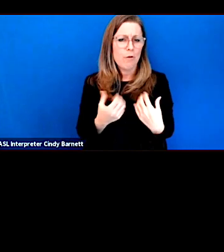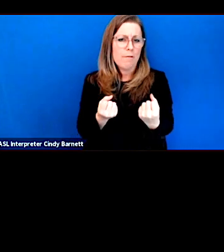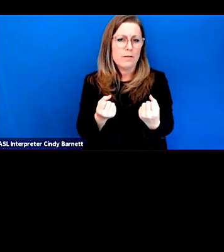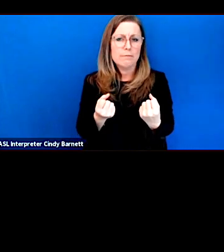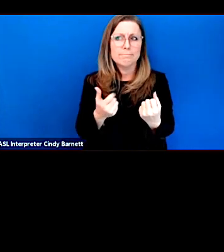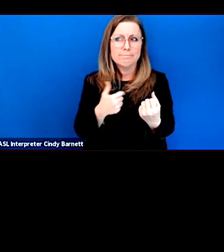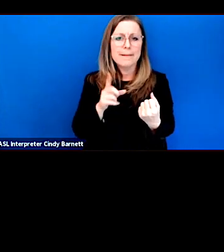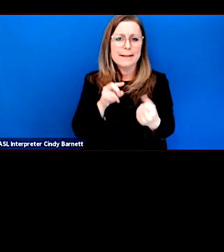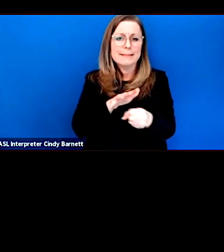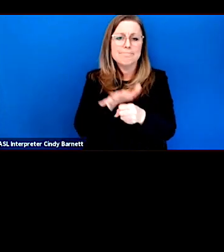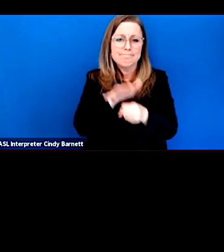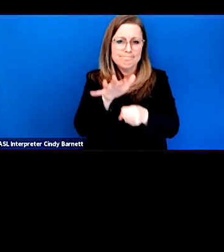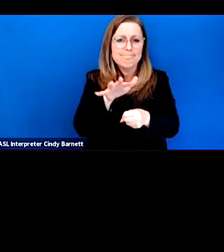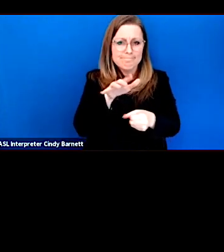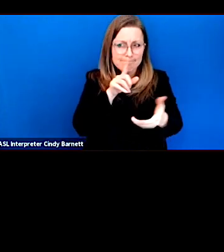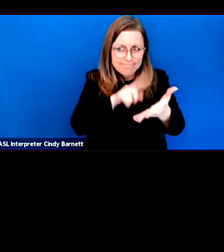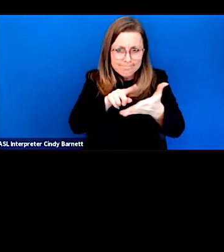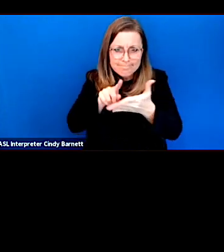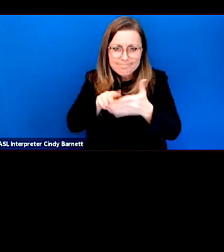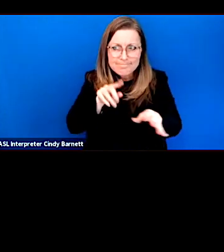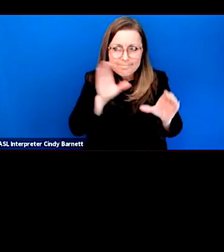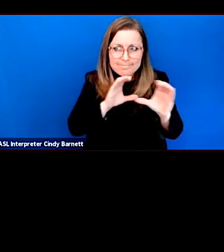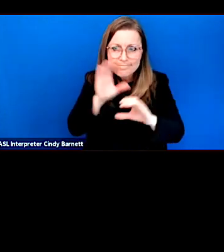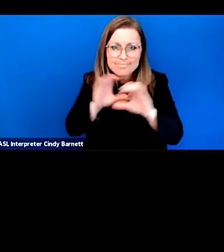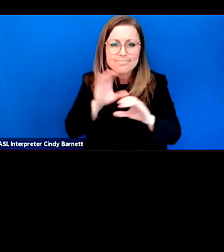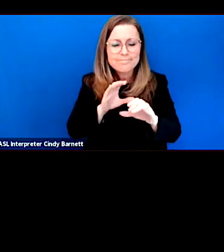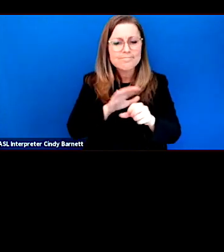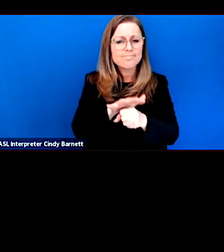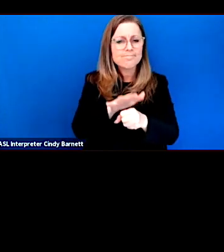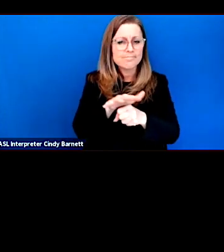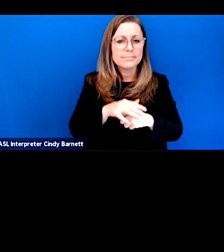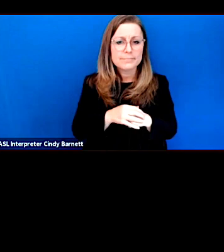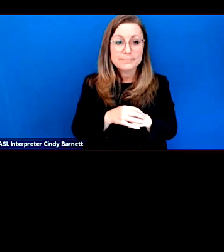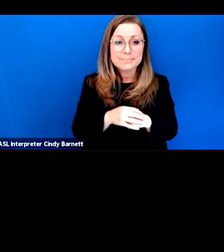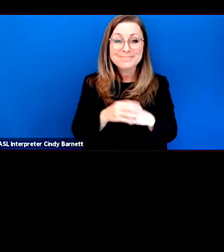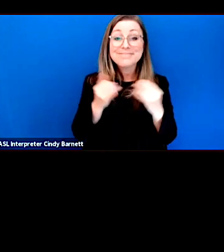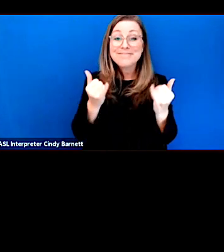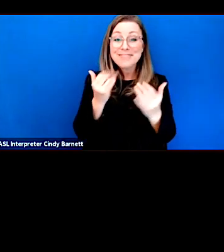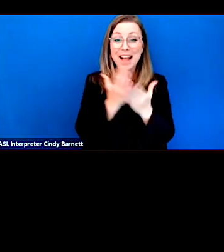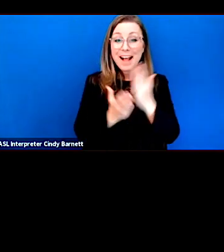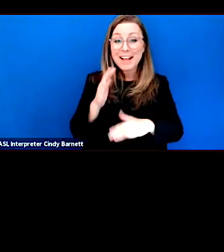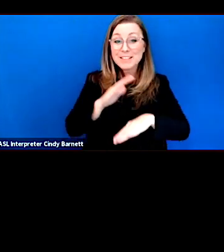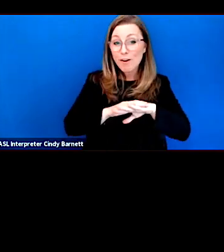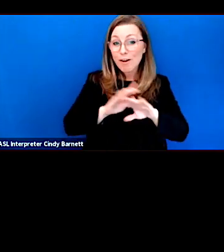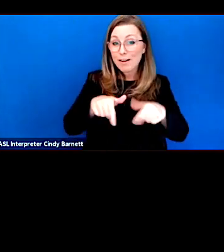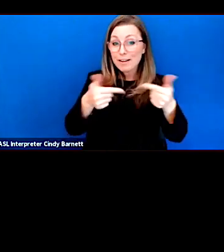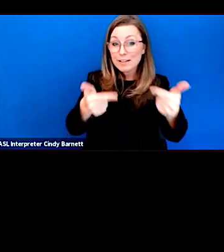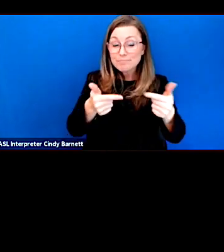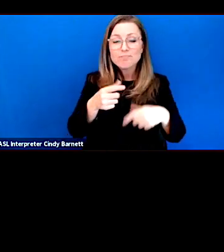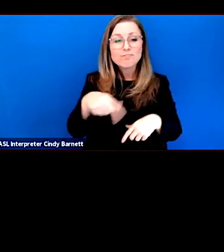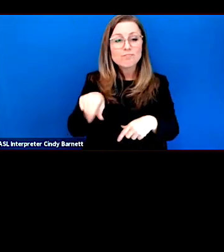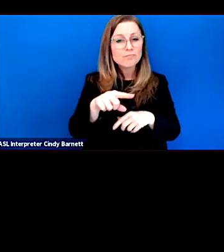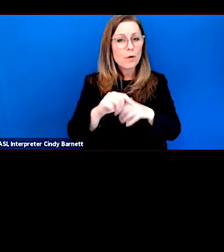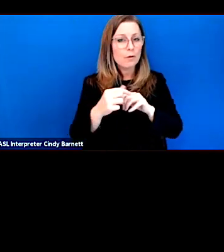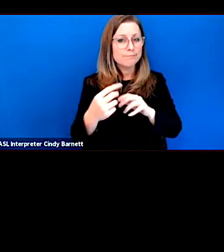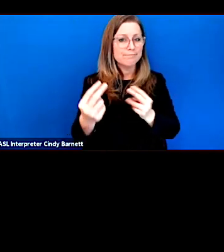So I want to do another hands-on activity where you follow along with me on the computer how to do forward snowballing.